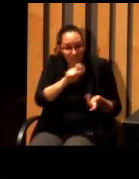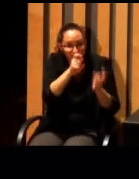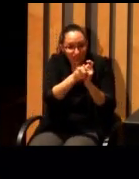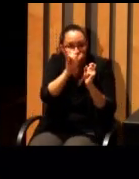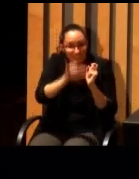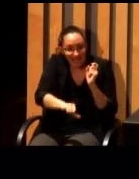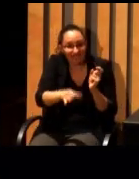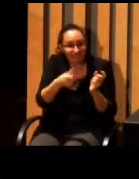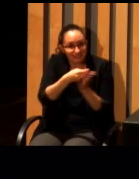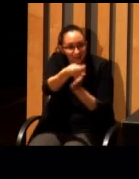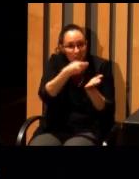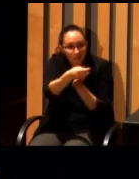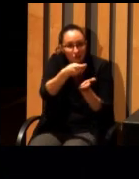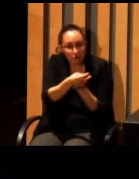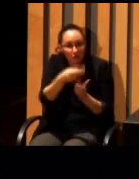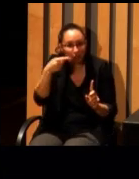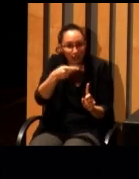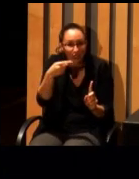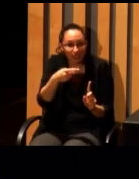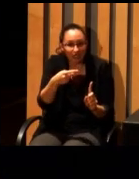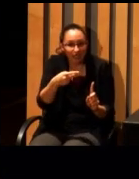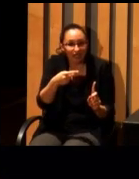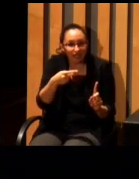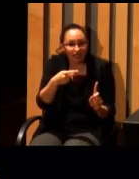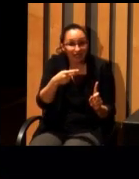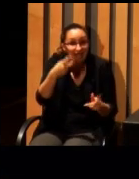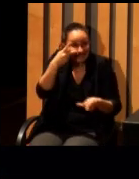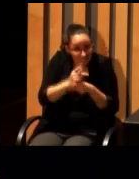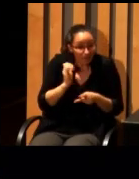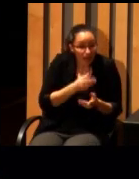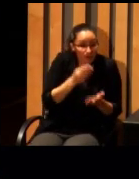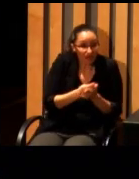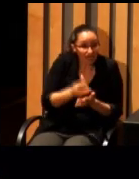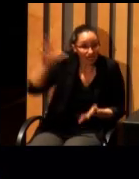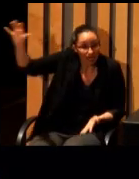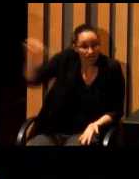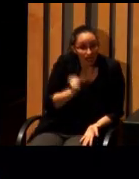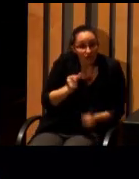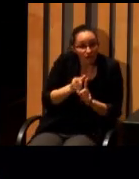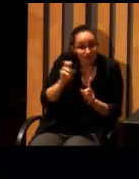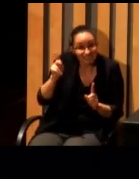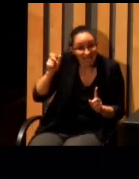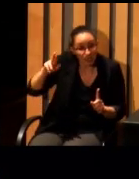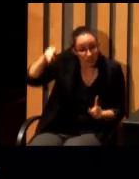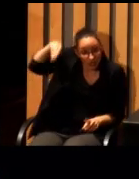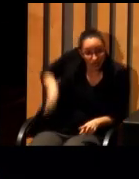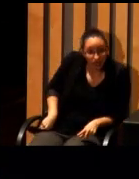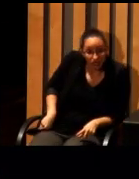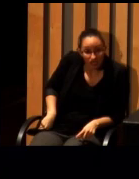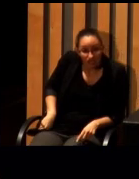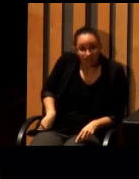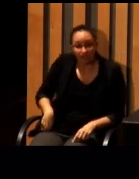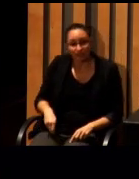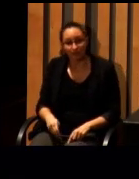that paradigm, right? And take the money out of Dan Snyder's pocket and keep it in ours.